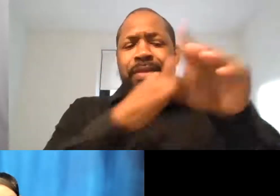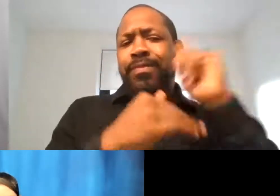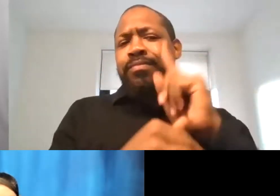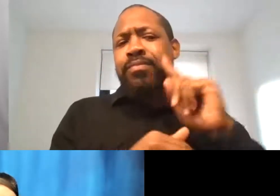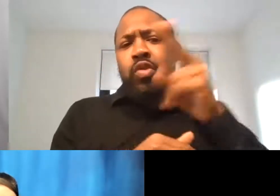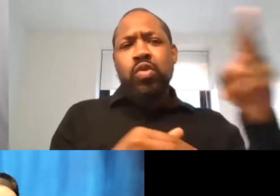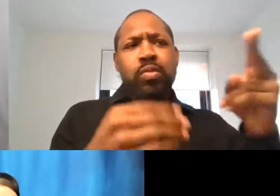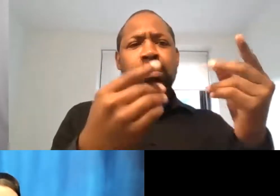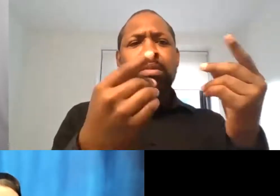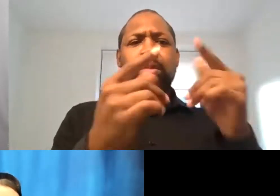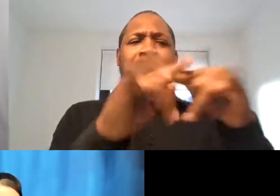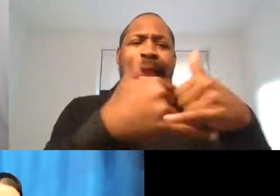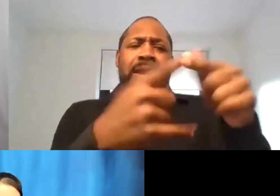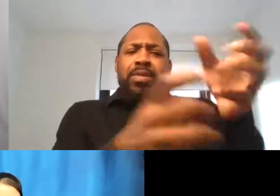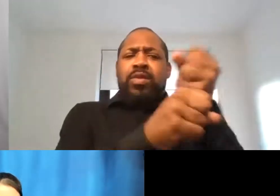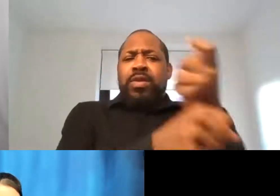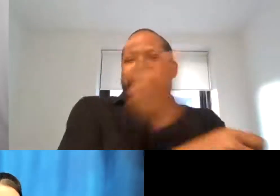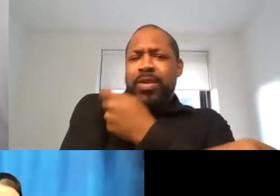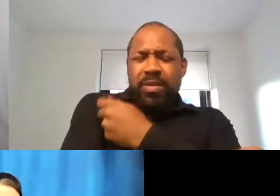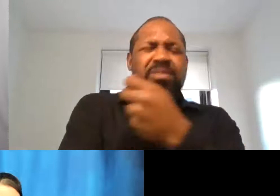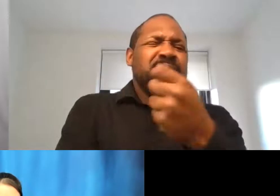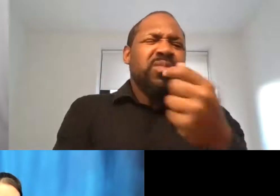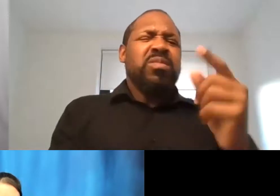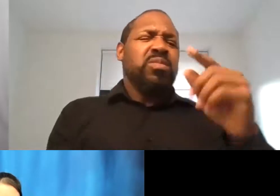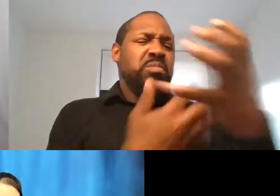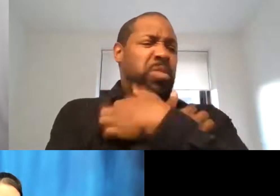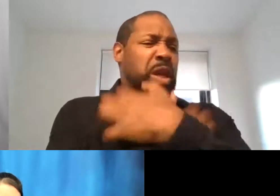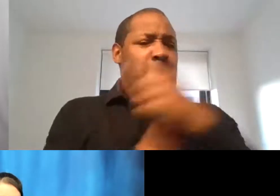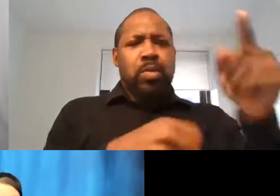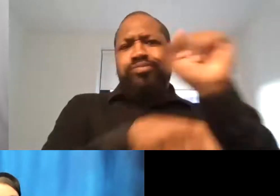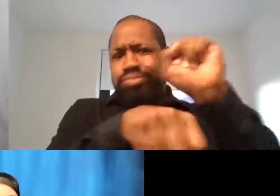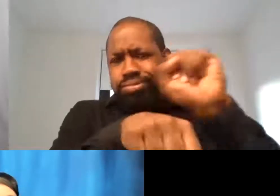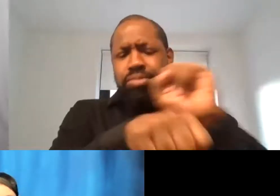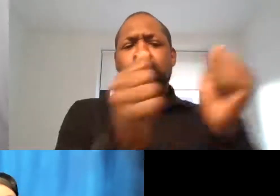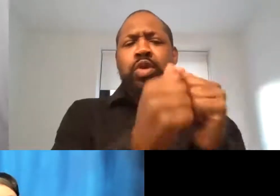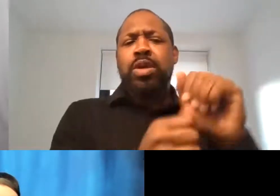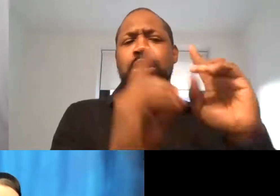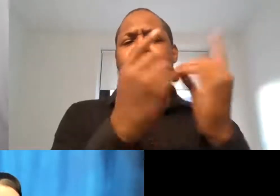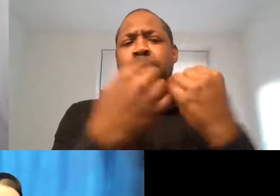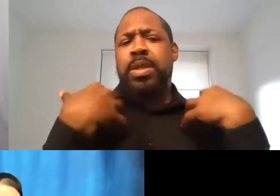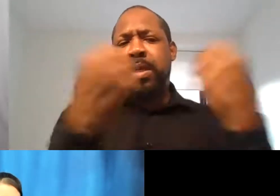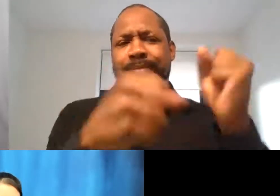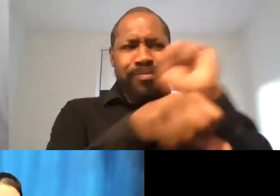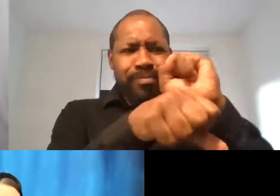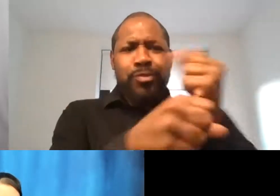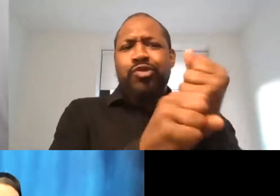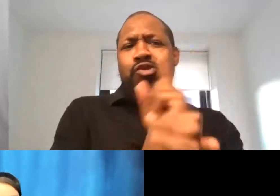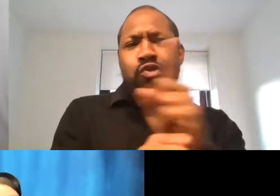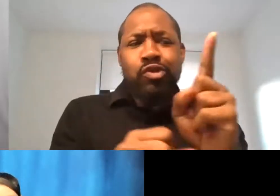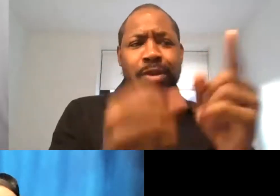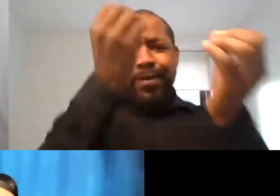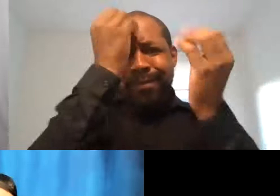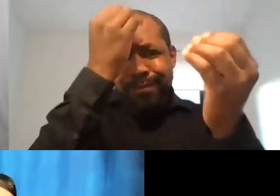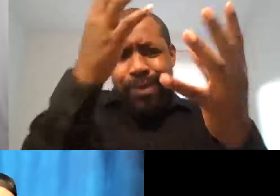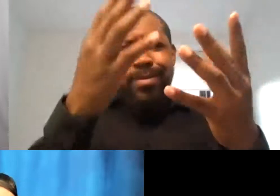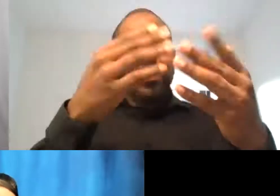and providing access to the deaf and hard of hearing, and specifically receiving vaccination. And Mike